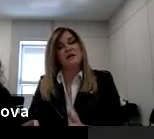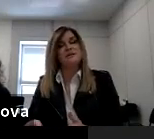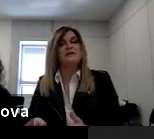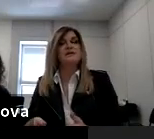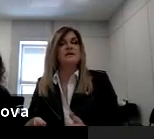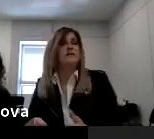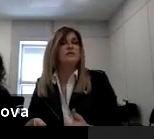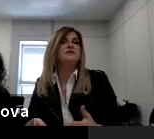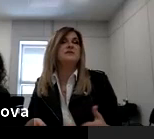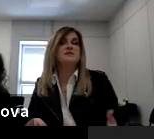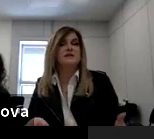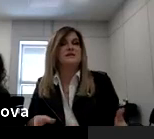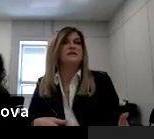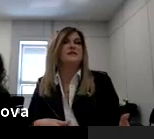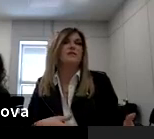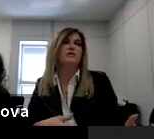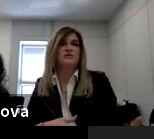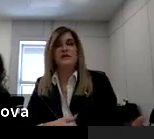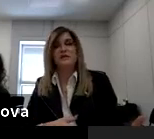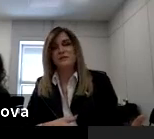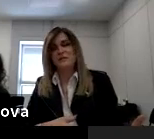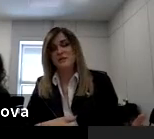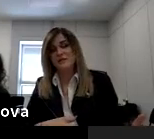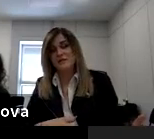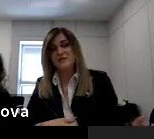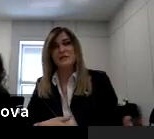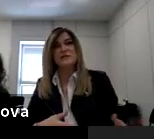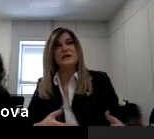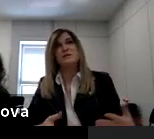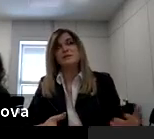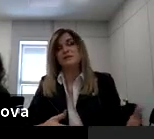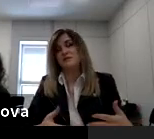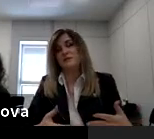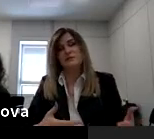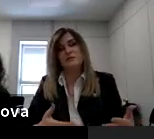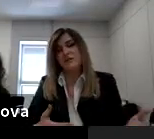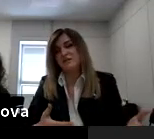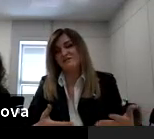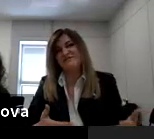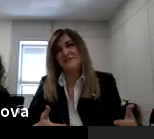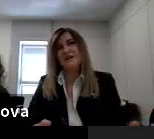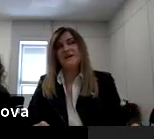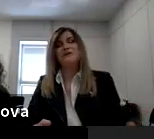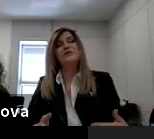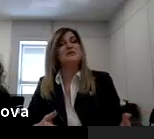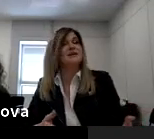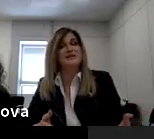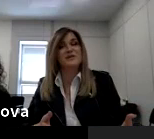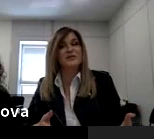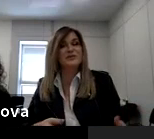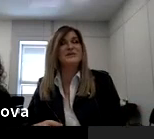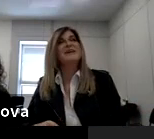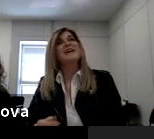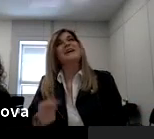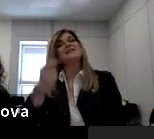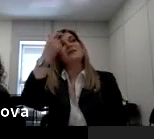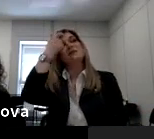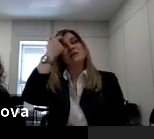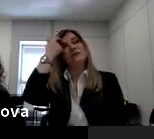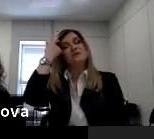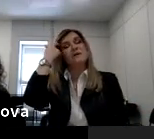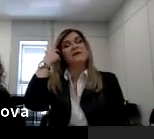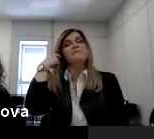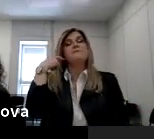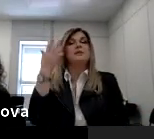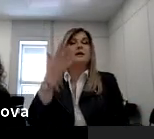third started, and then other ones decided that they also need IP66 because IP65 already looks not so good.